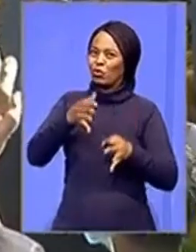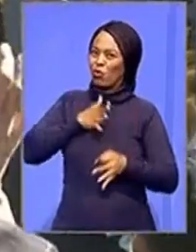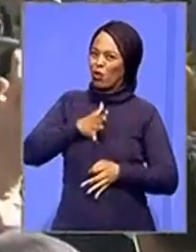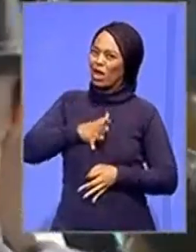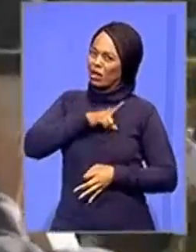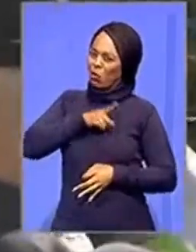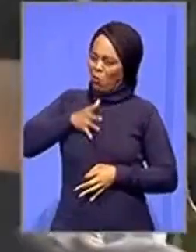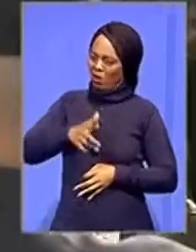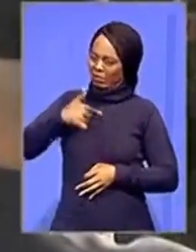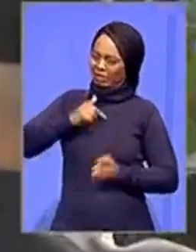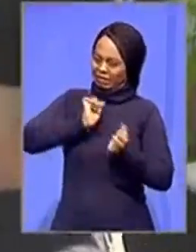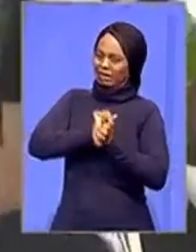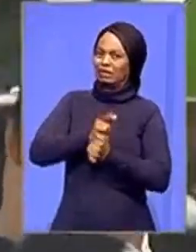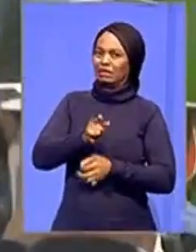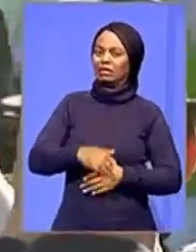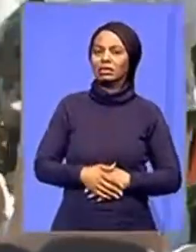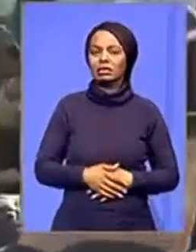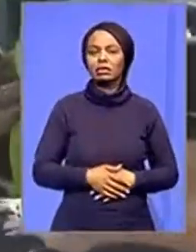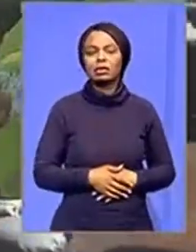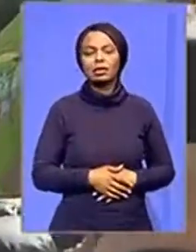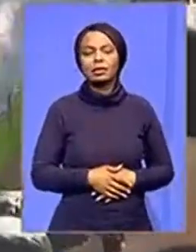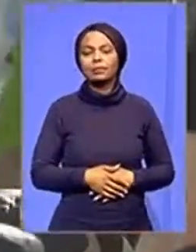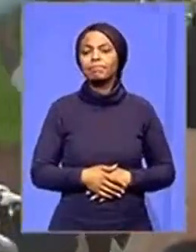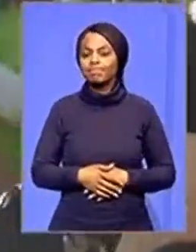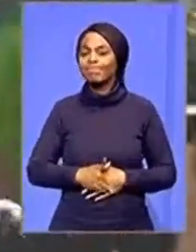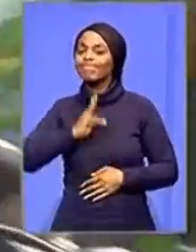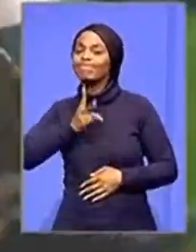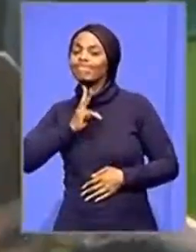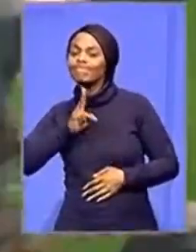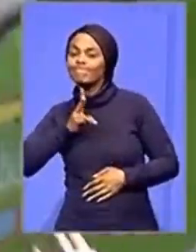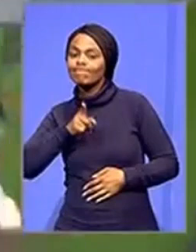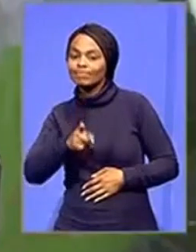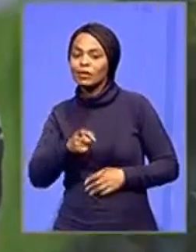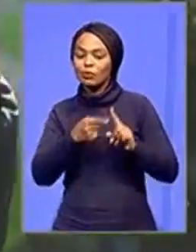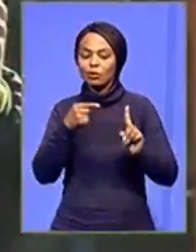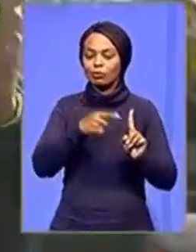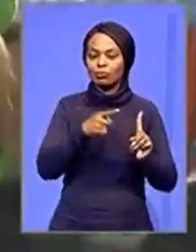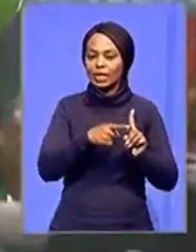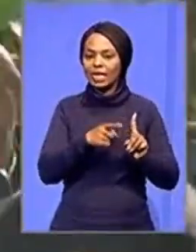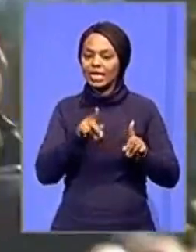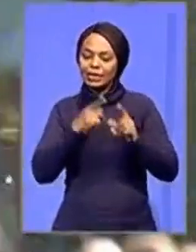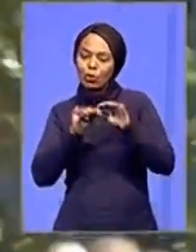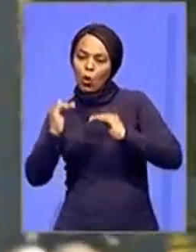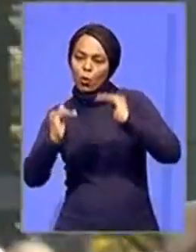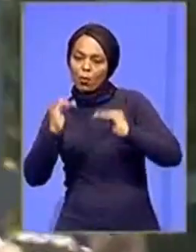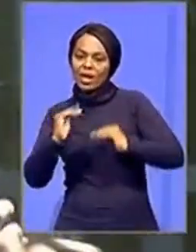le banyakiši ba molato ba ya go tšea dikgatišo tša mantšu go tšwa go molatofatšwa go di bapetša le tša kgatišo ya peleng.